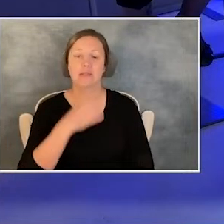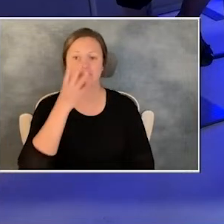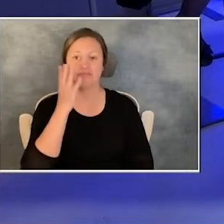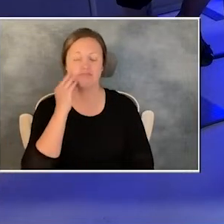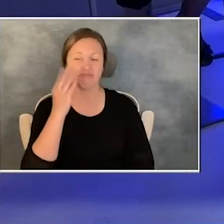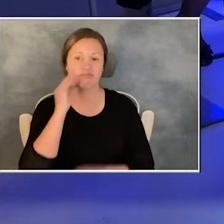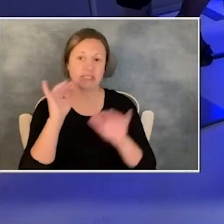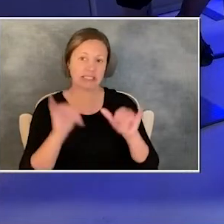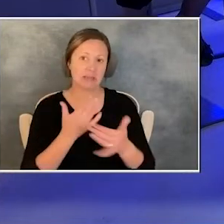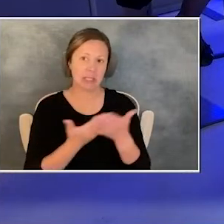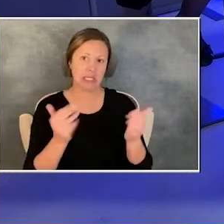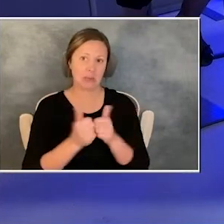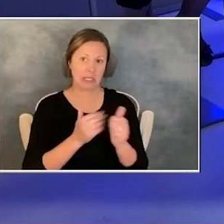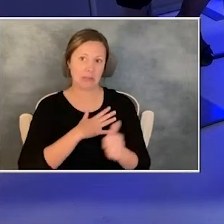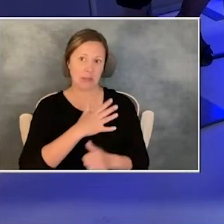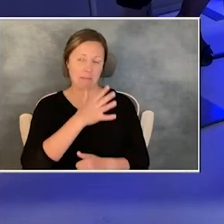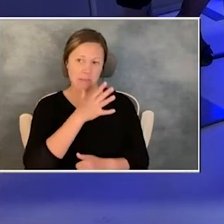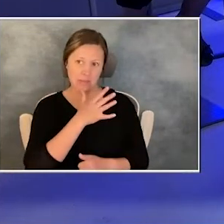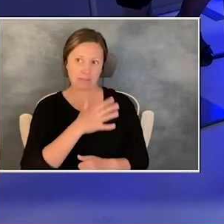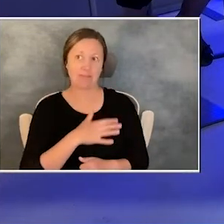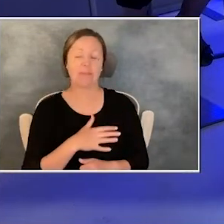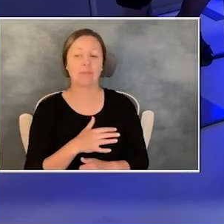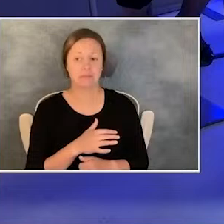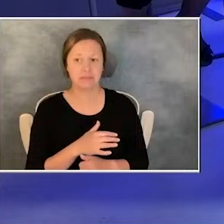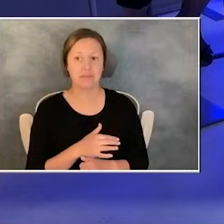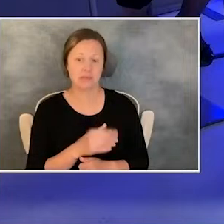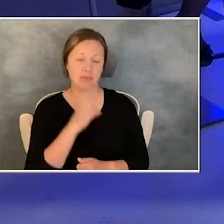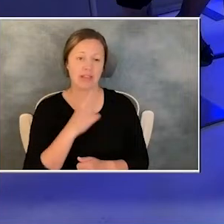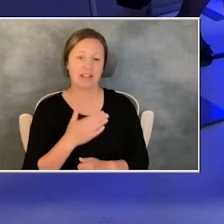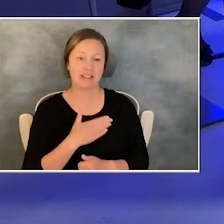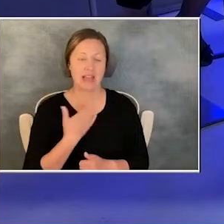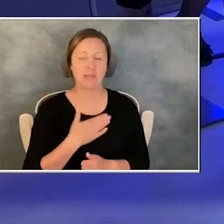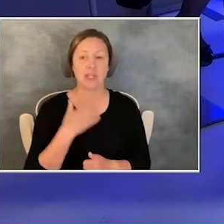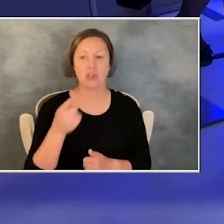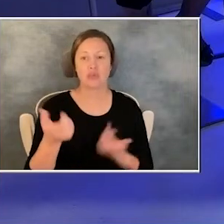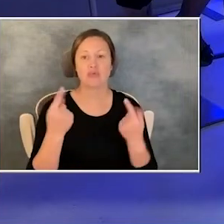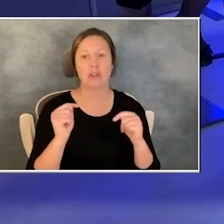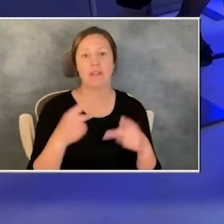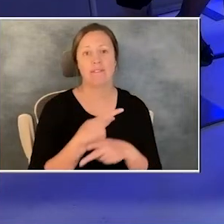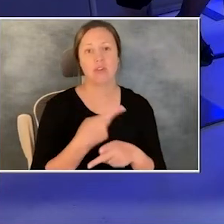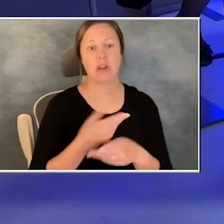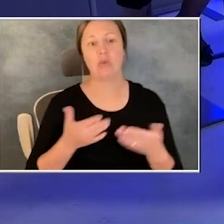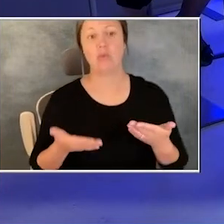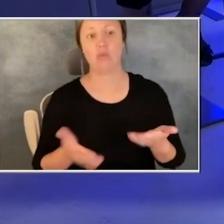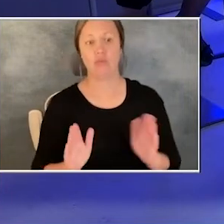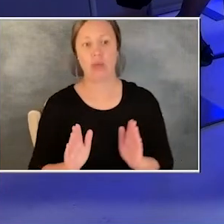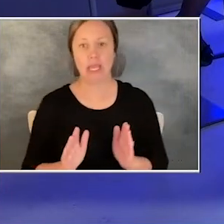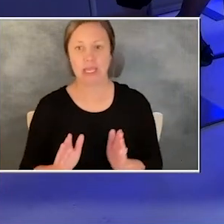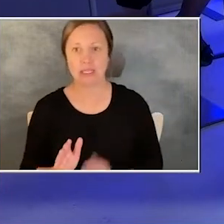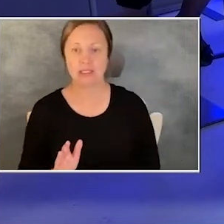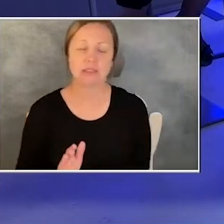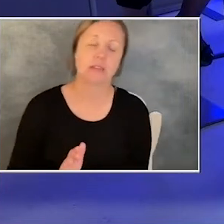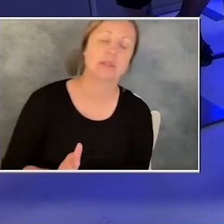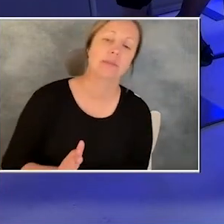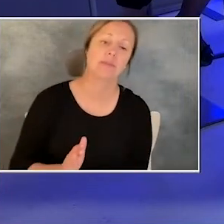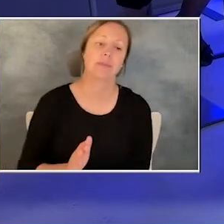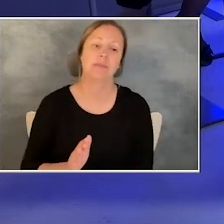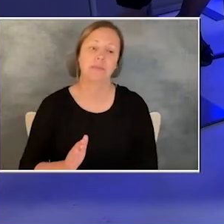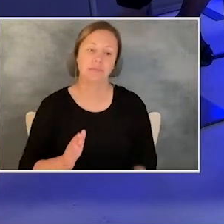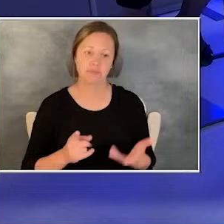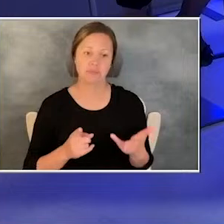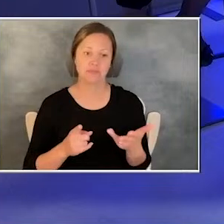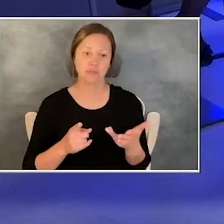Yeah. He's just really happy that you're looking for ways to not take the tough parts personally, and just reminding yourself about the